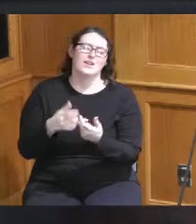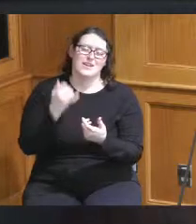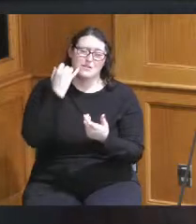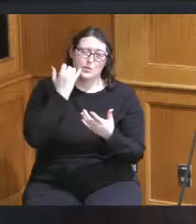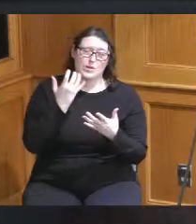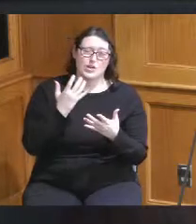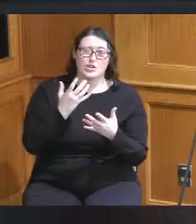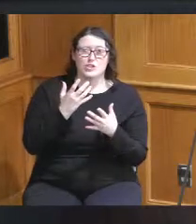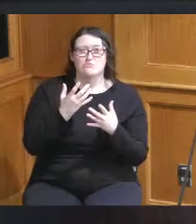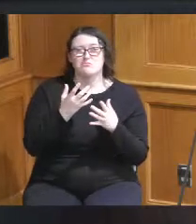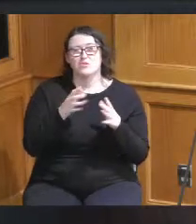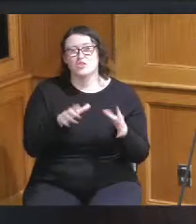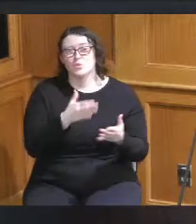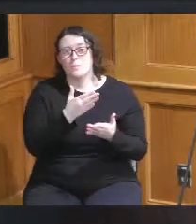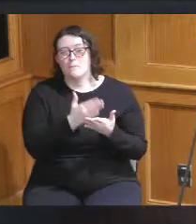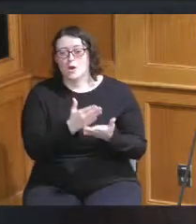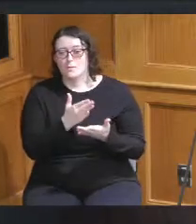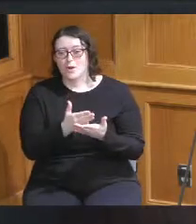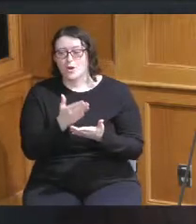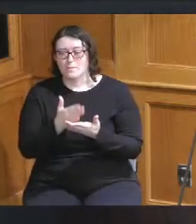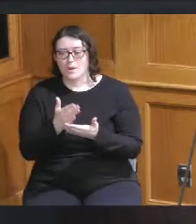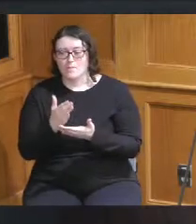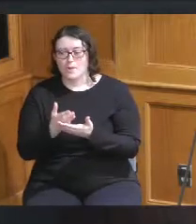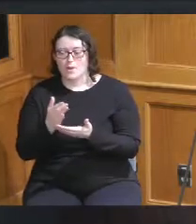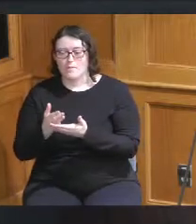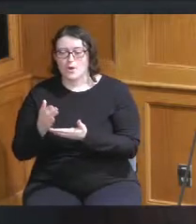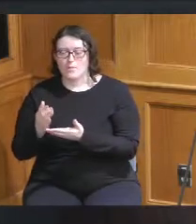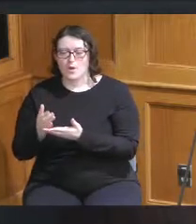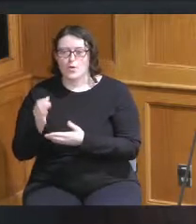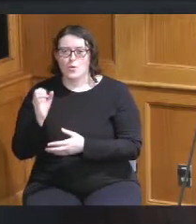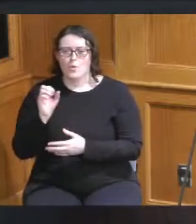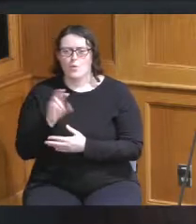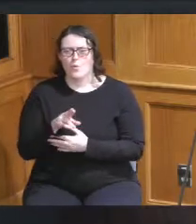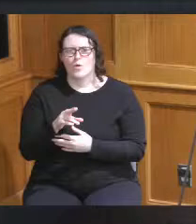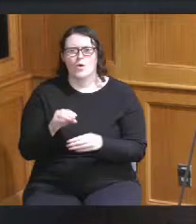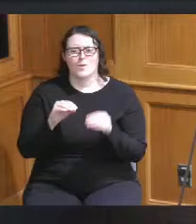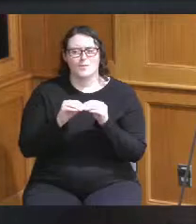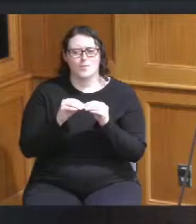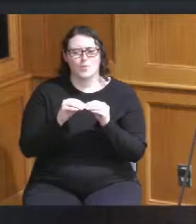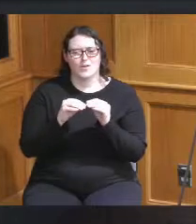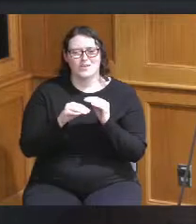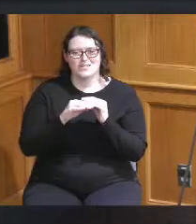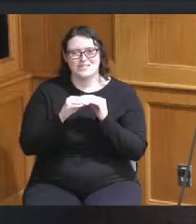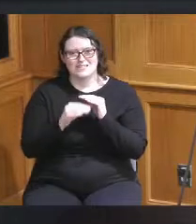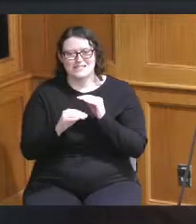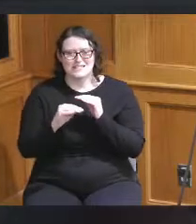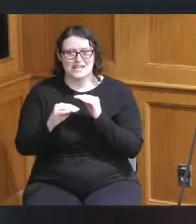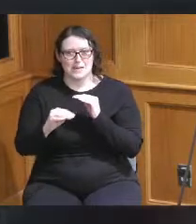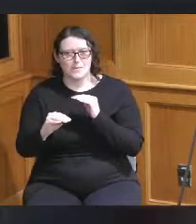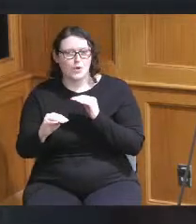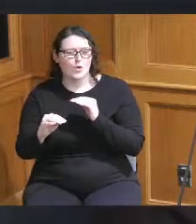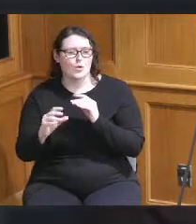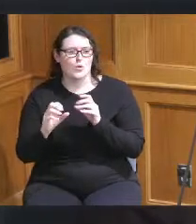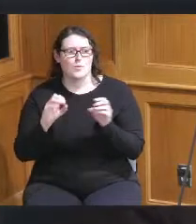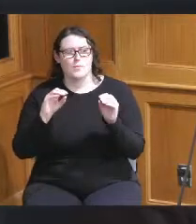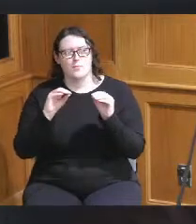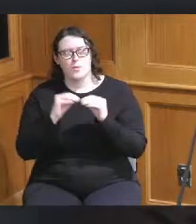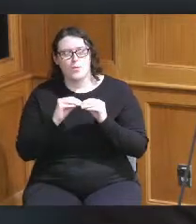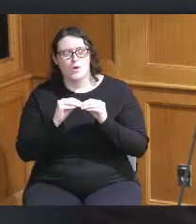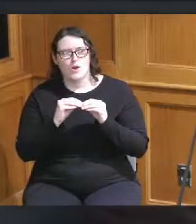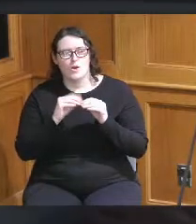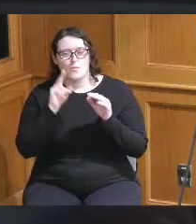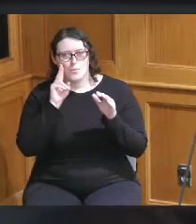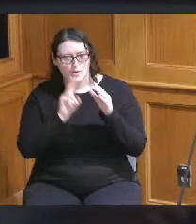it over the next 10 years or rather offer something that's more steady, more stable, more predictable for